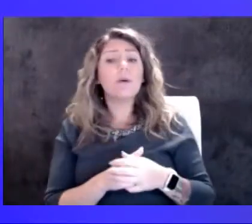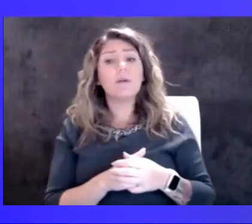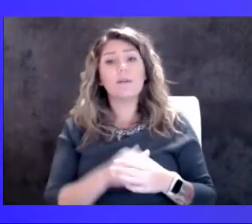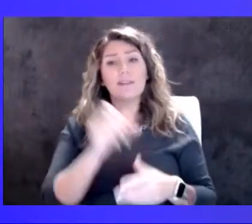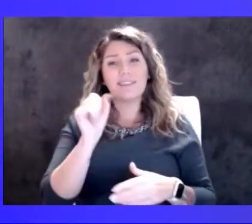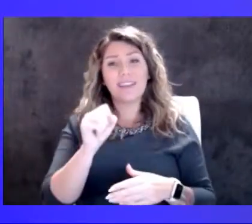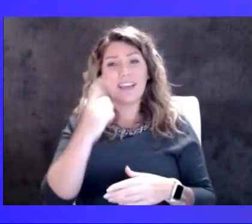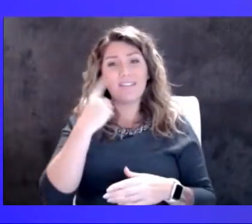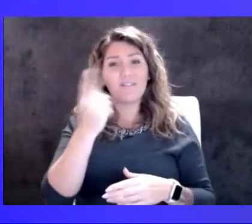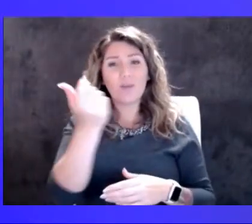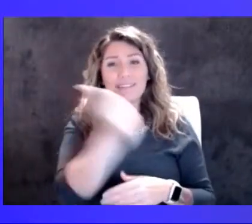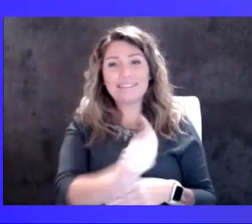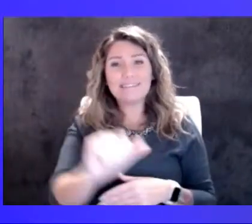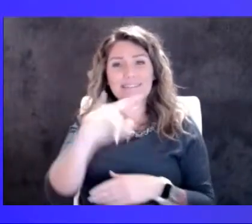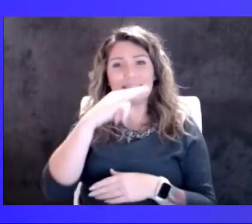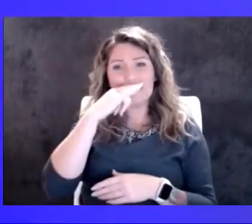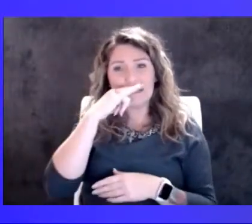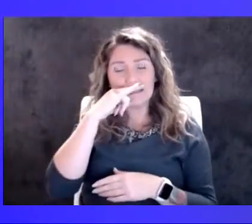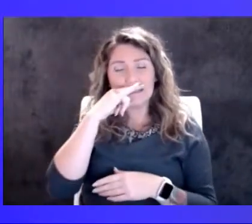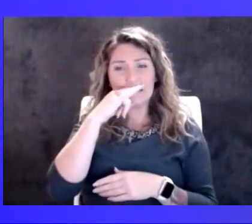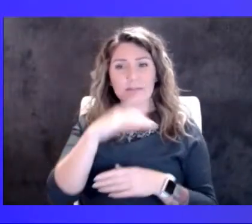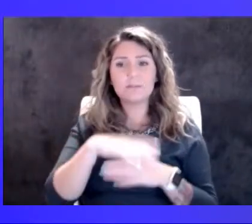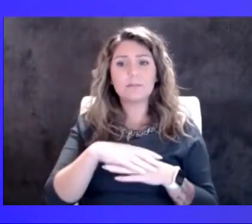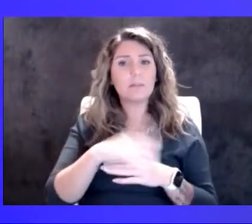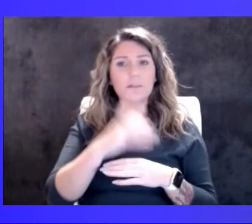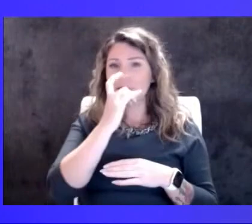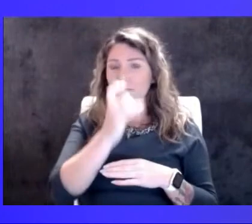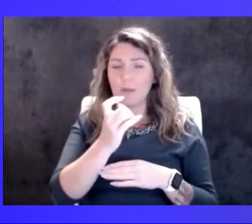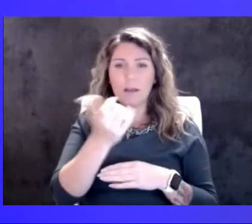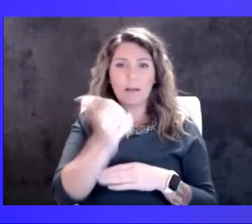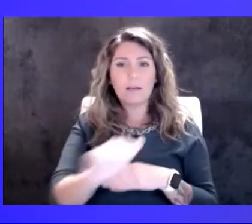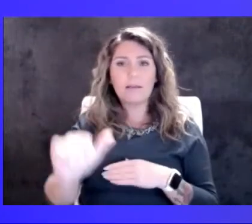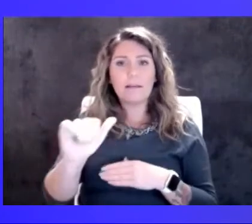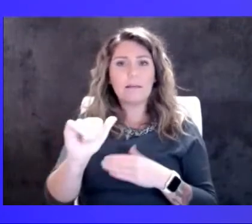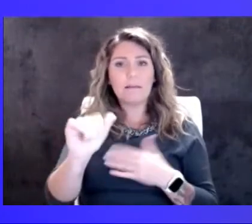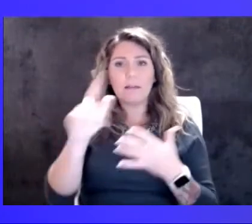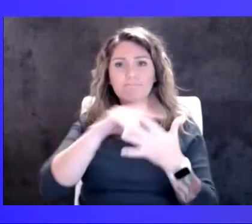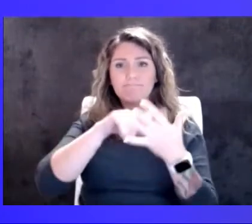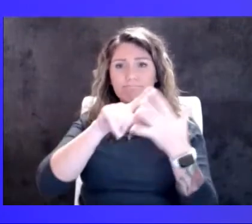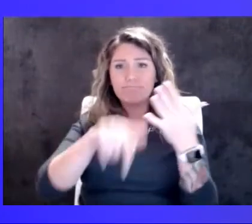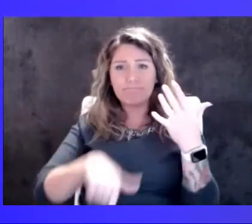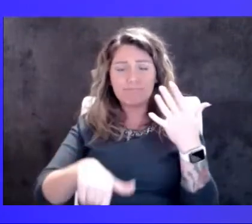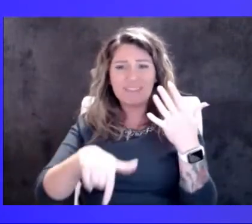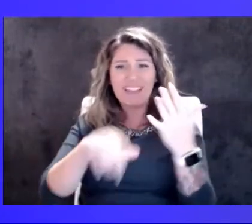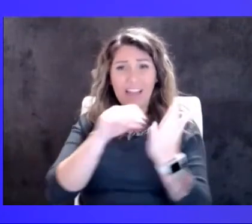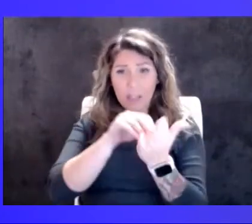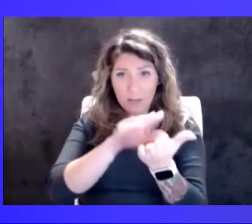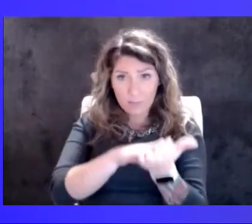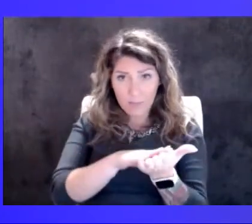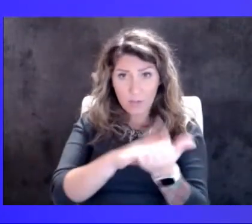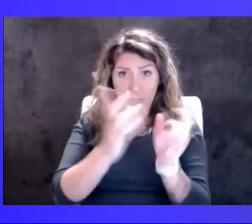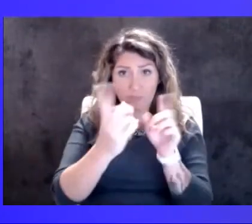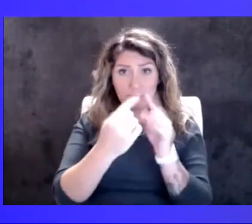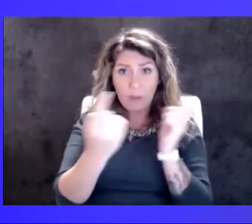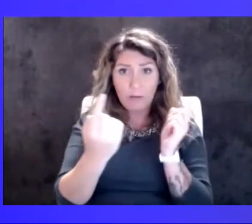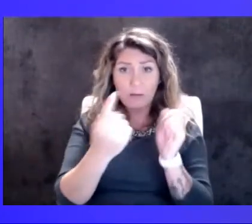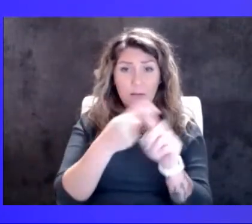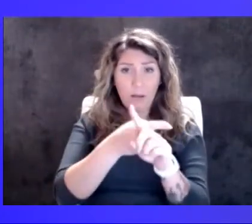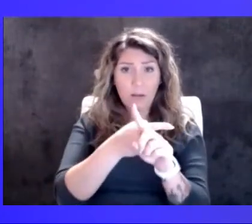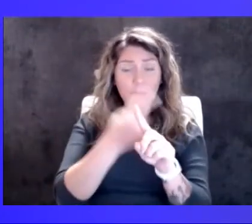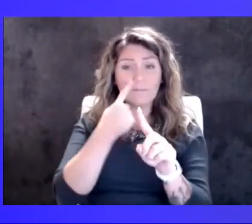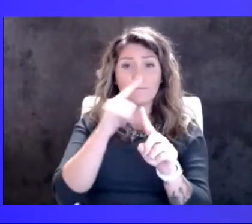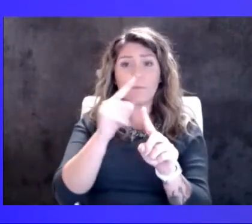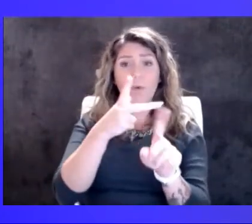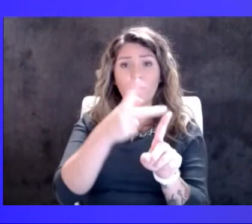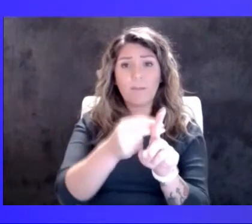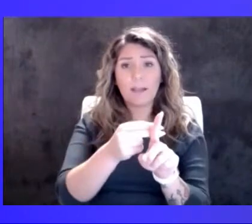any child that does not have a condition that's listed in the contraindication for the vaccine, which there really aren't any in